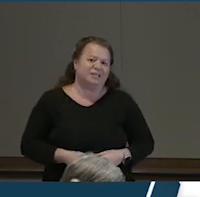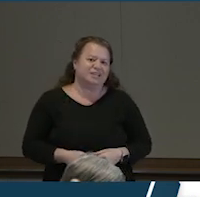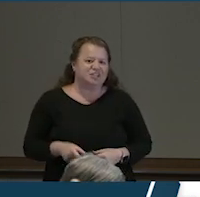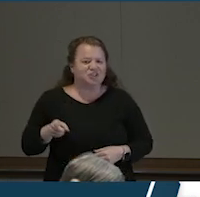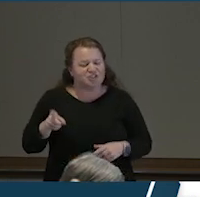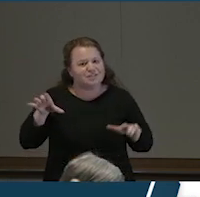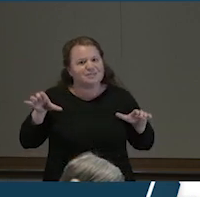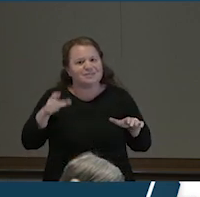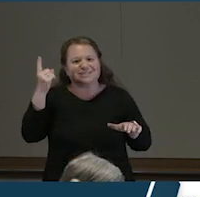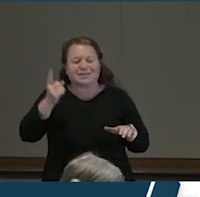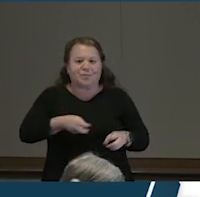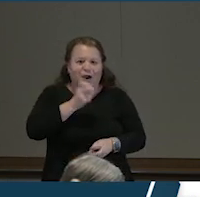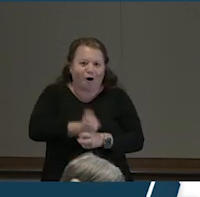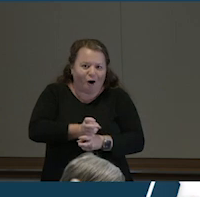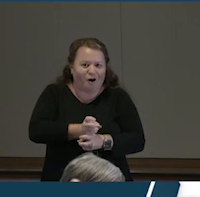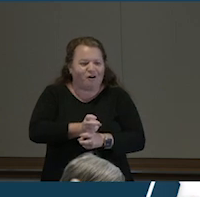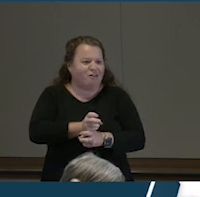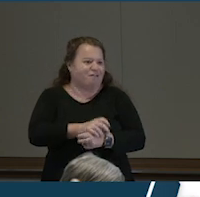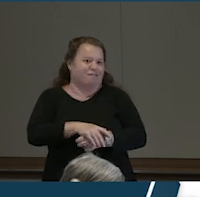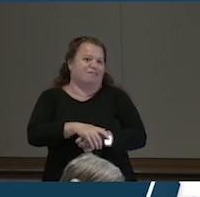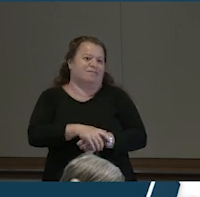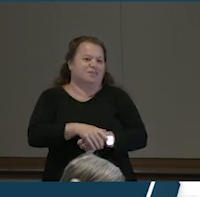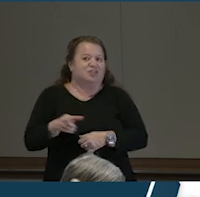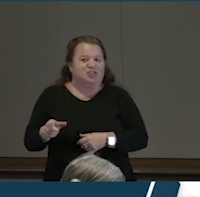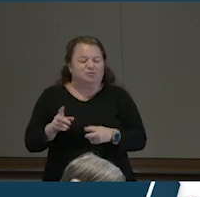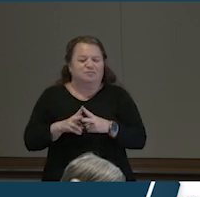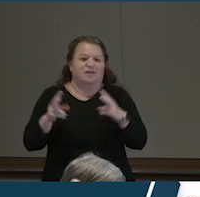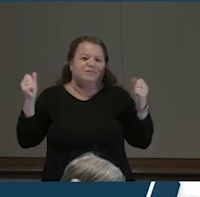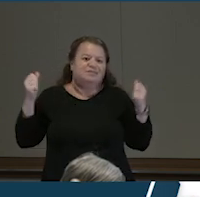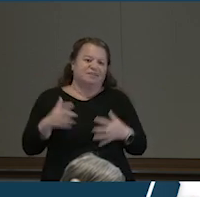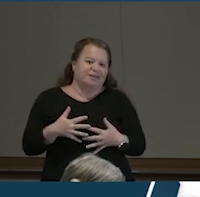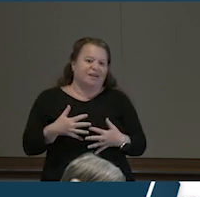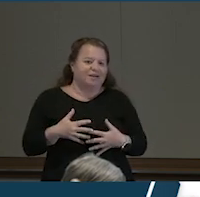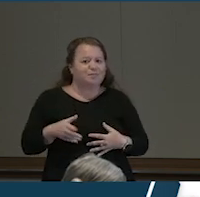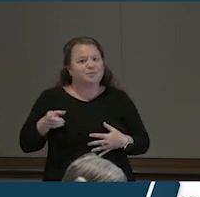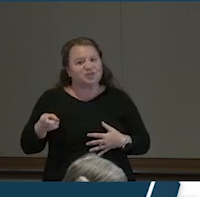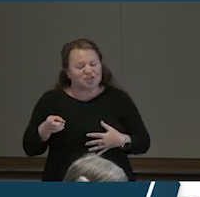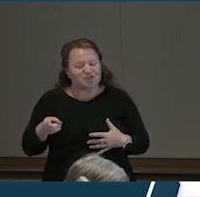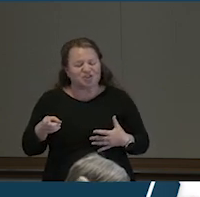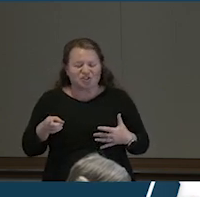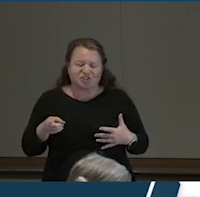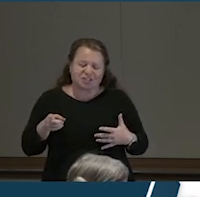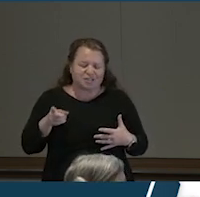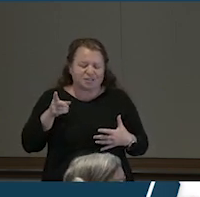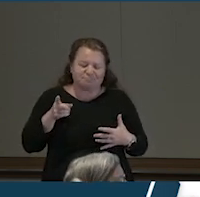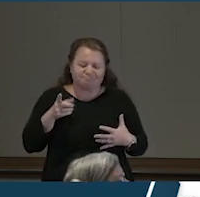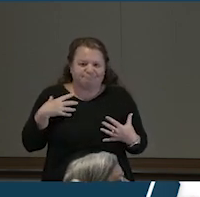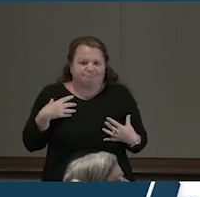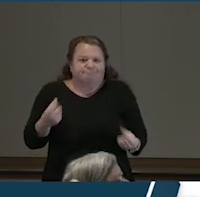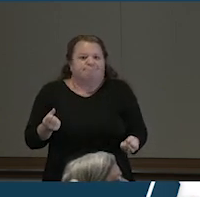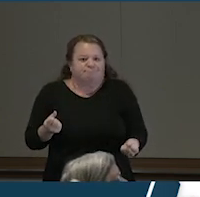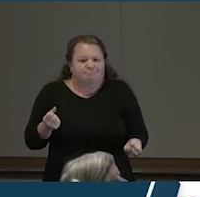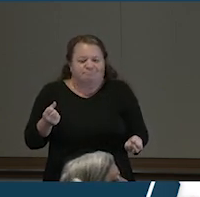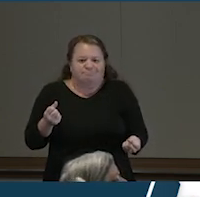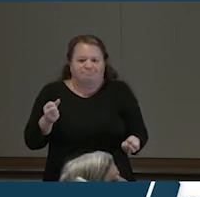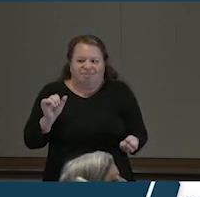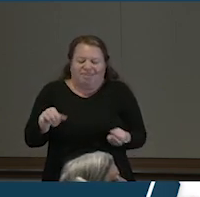hard that day. She was really scared, but she did it. And that moment changed her